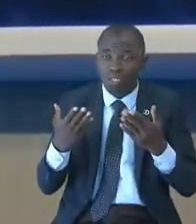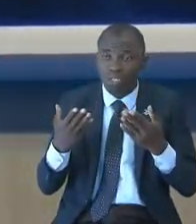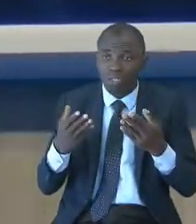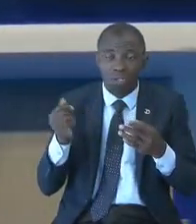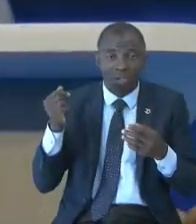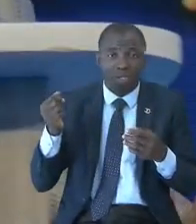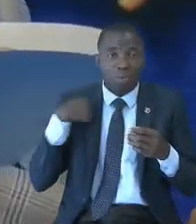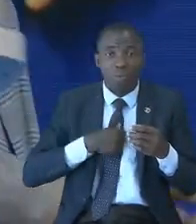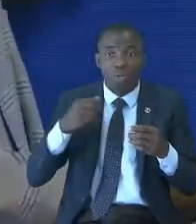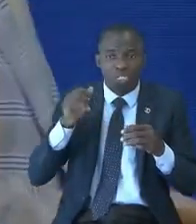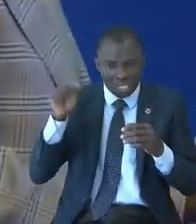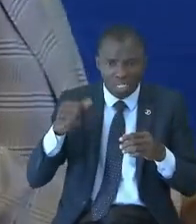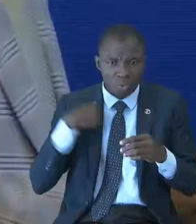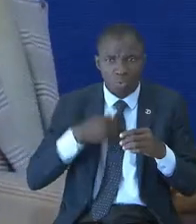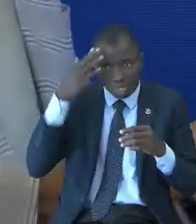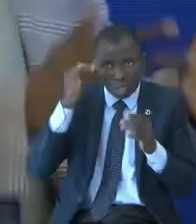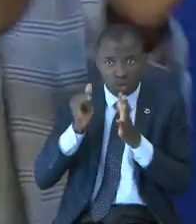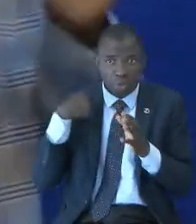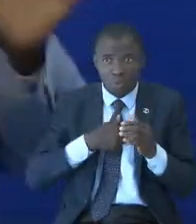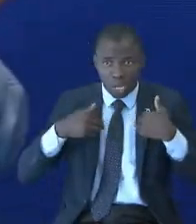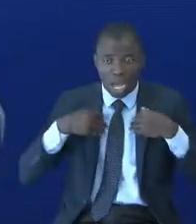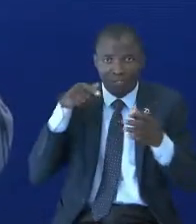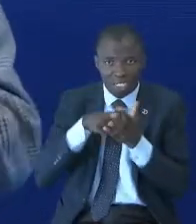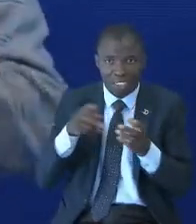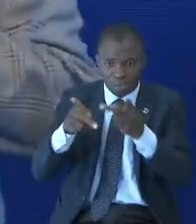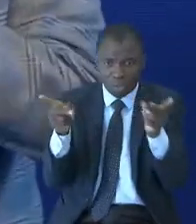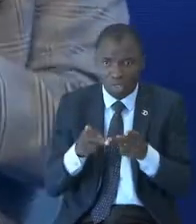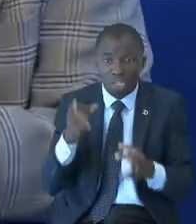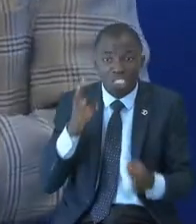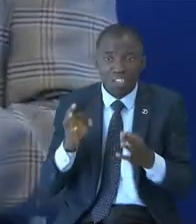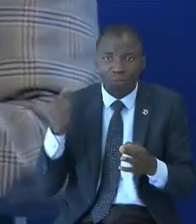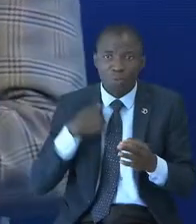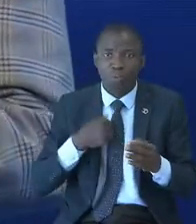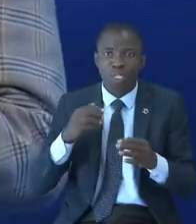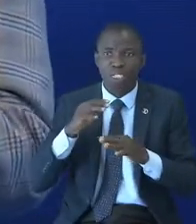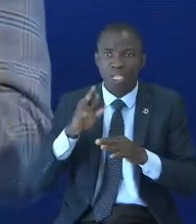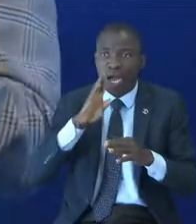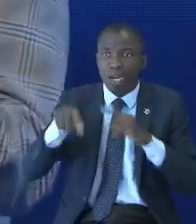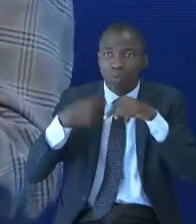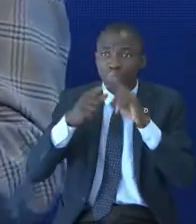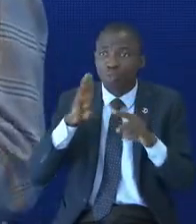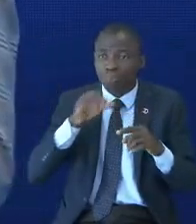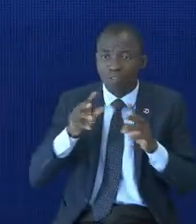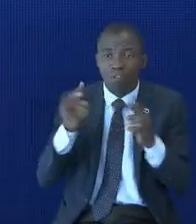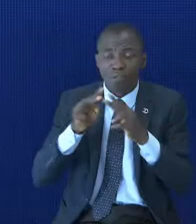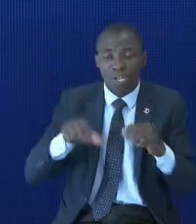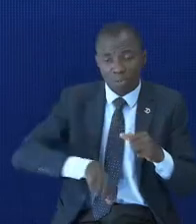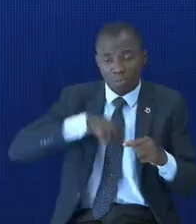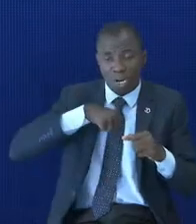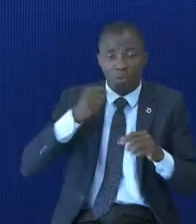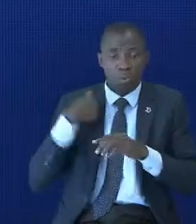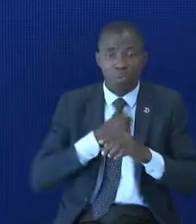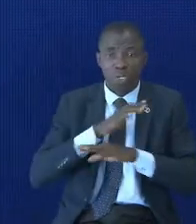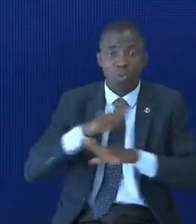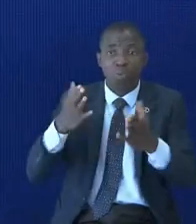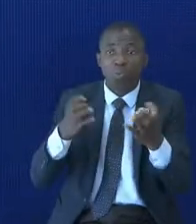had this position. If we're going to be so proud, we don't want anybody to hear, then you